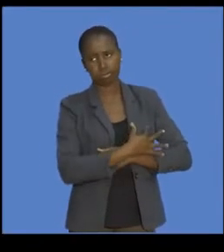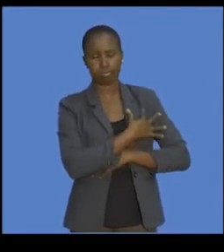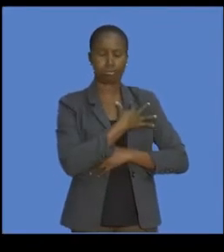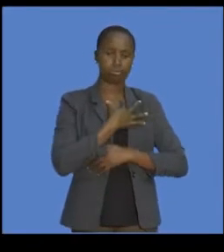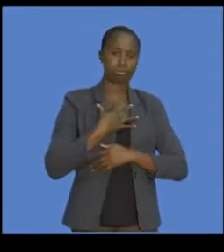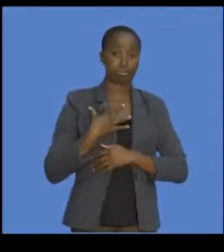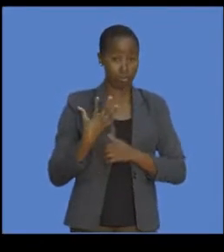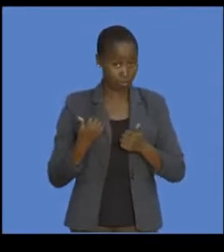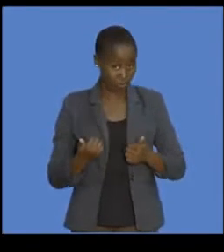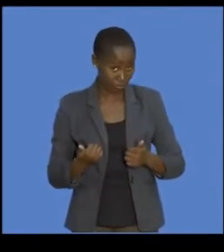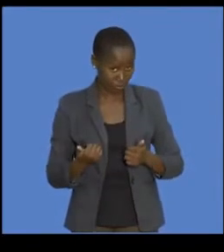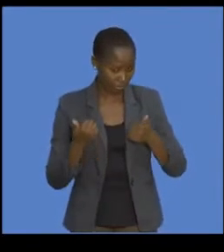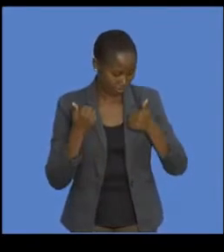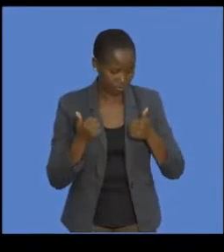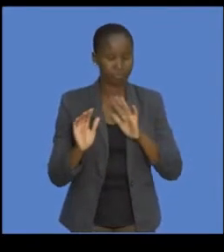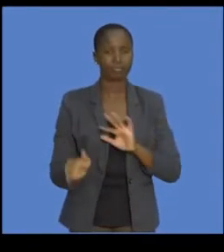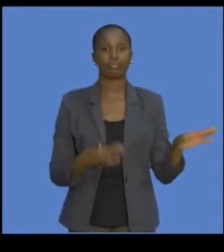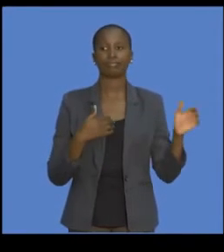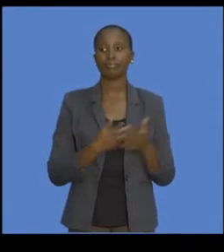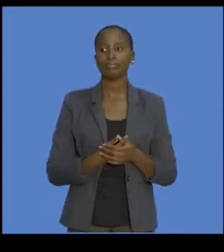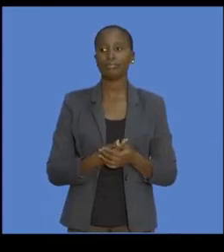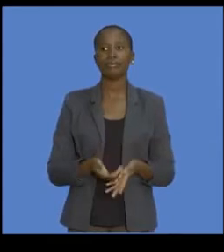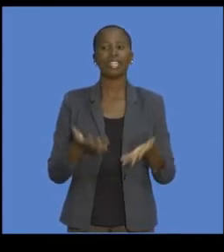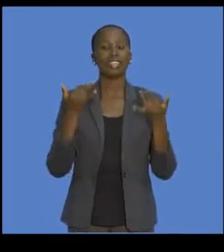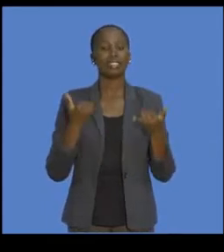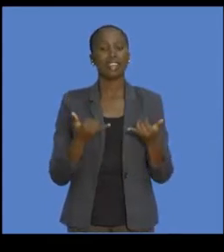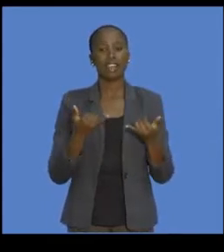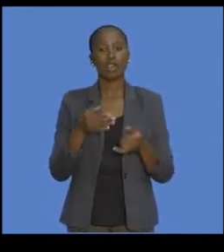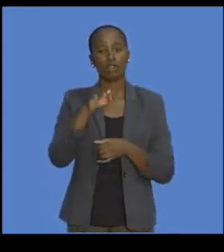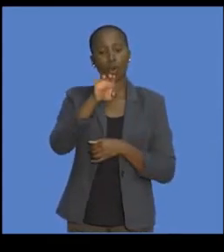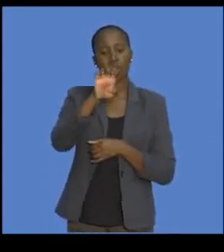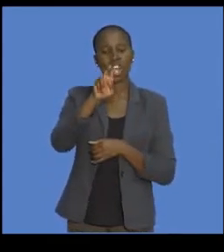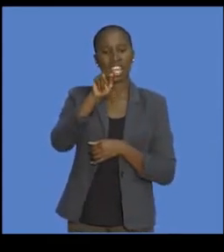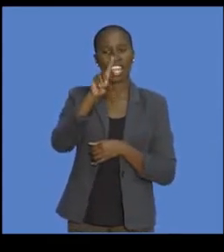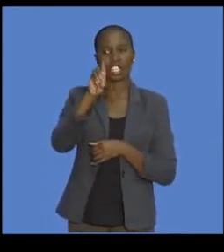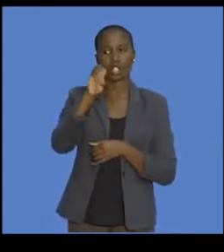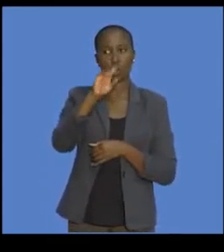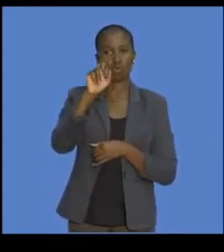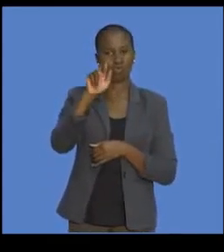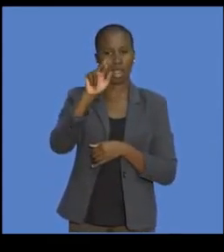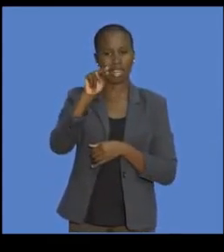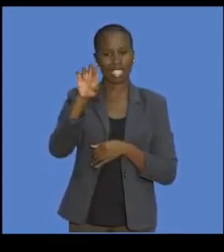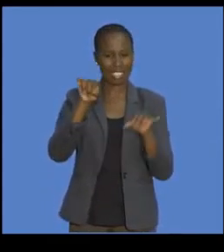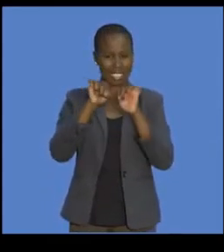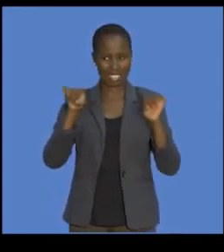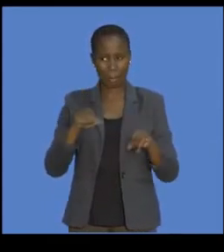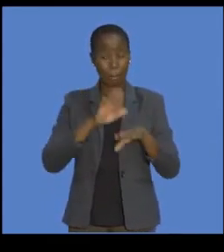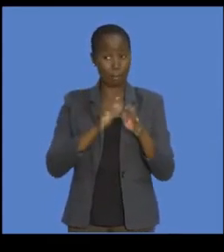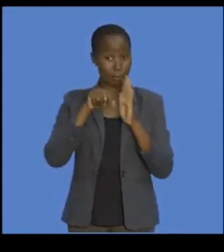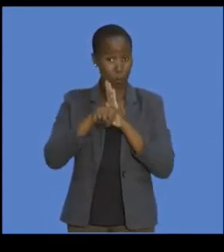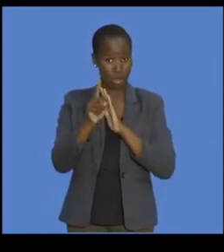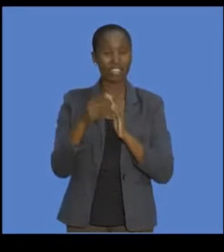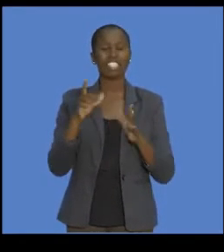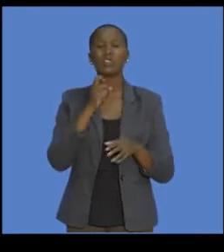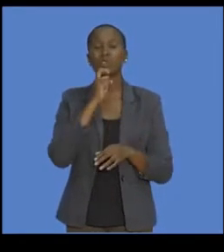Cool. So we continue looking at the overview of the endocrine system. As I mentioned, the endocrine system uses chemical